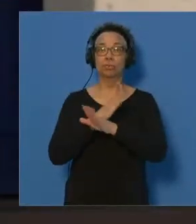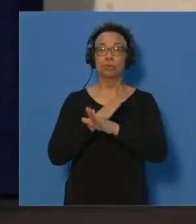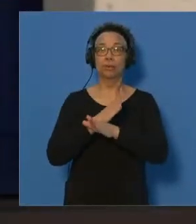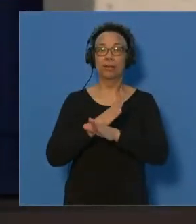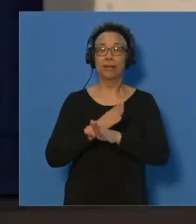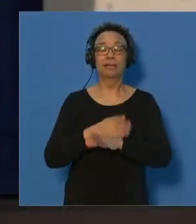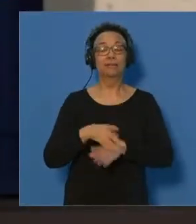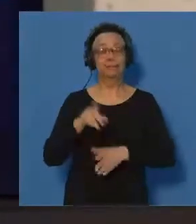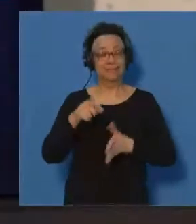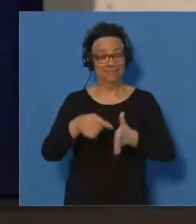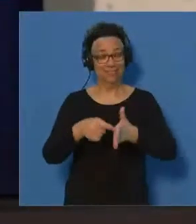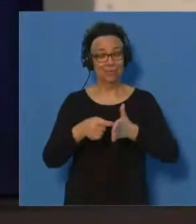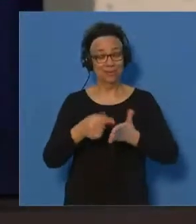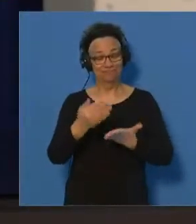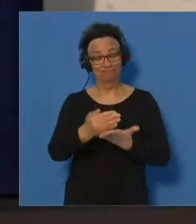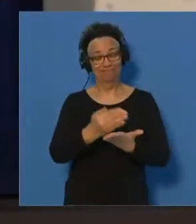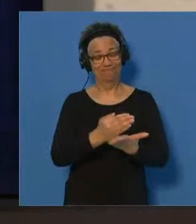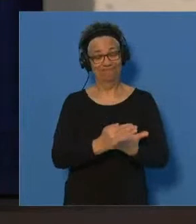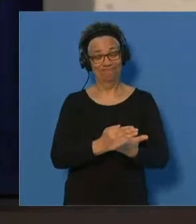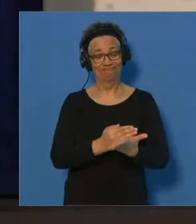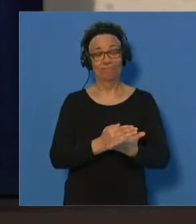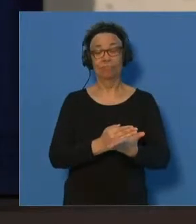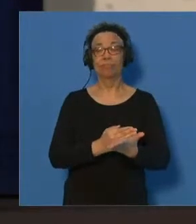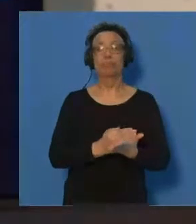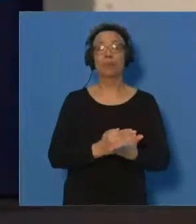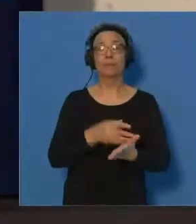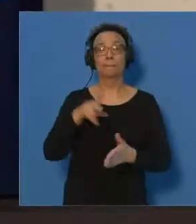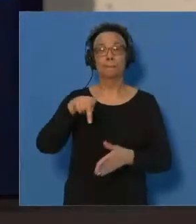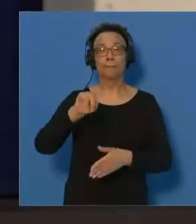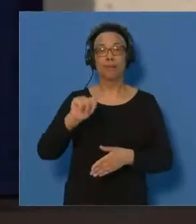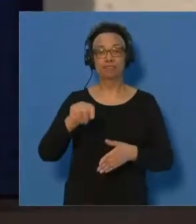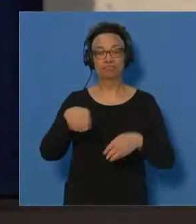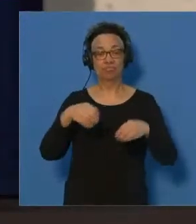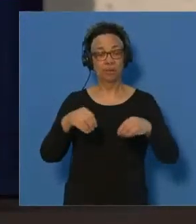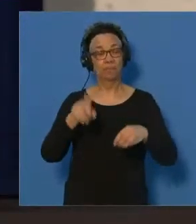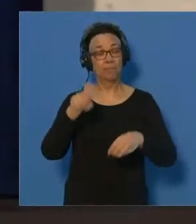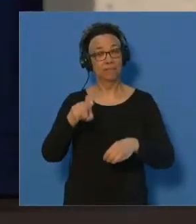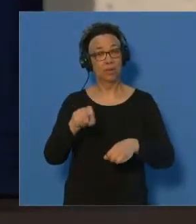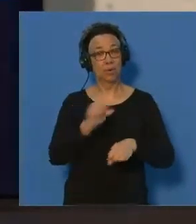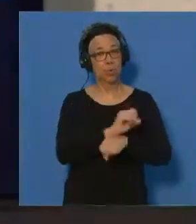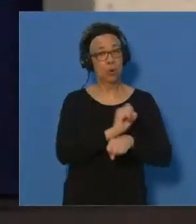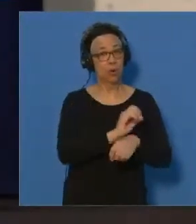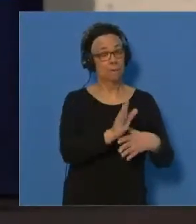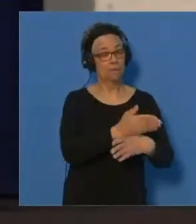conditions. Pet shops must operate